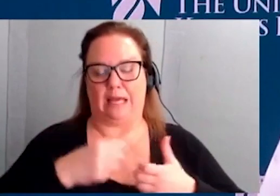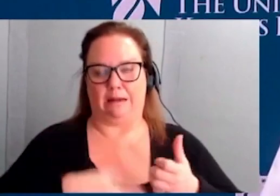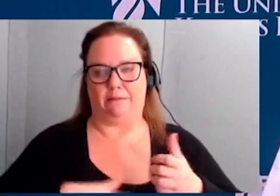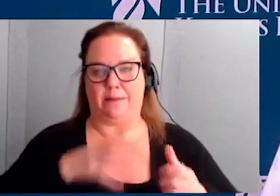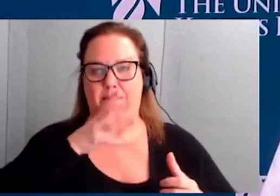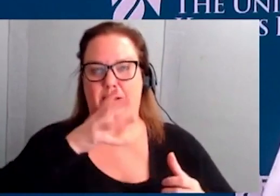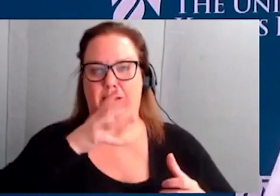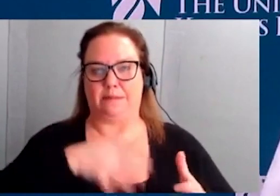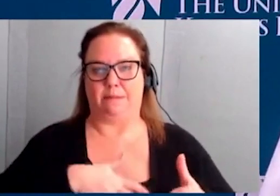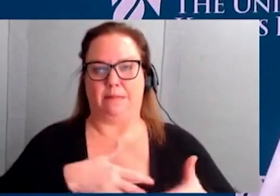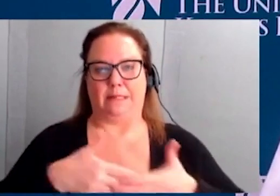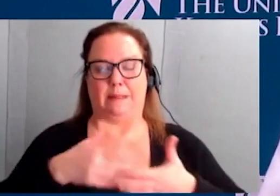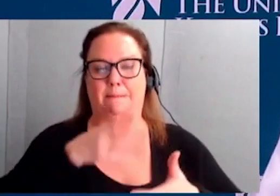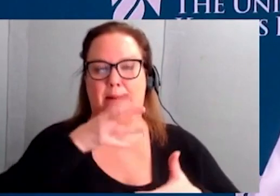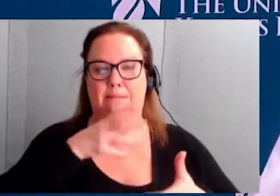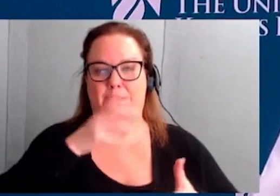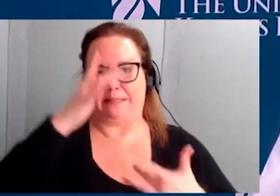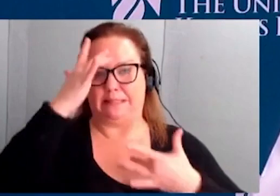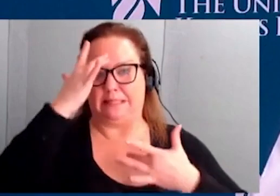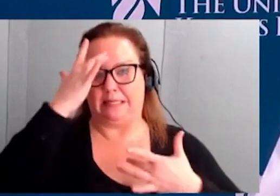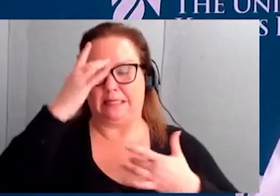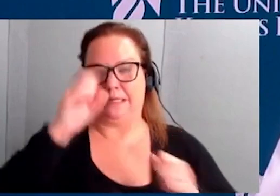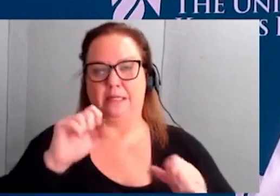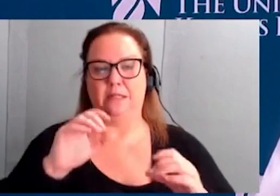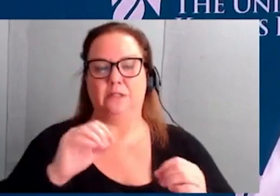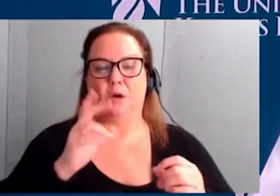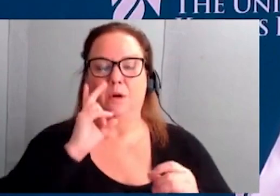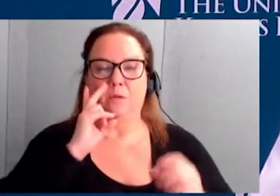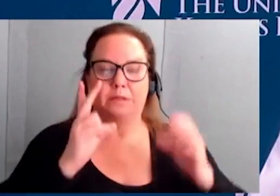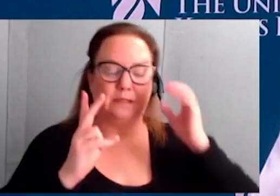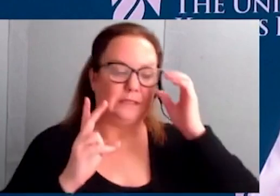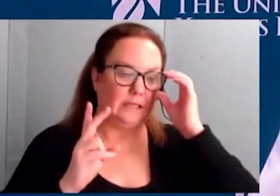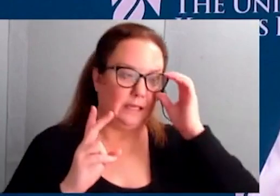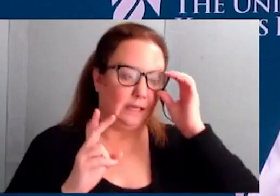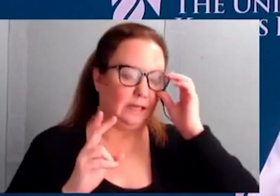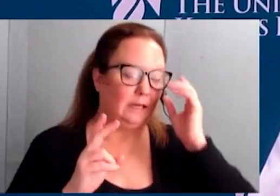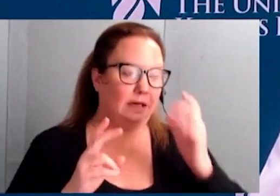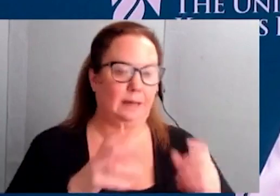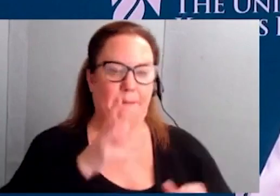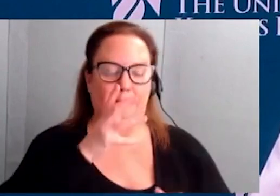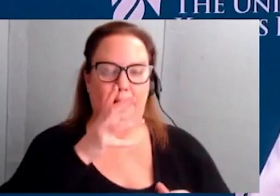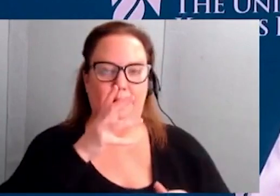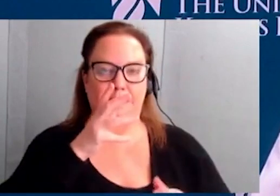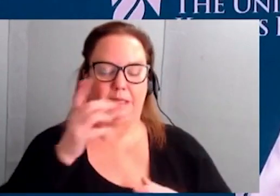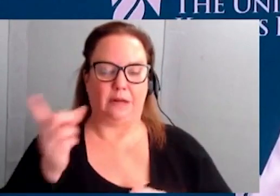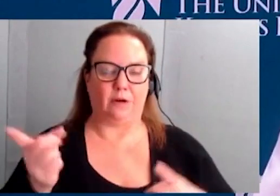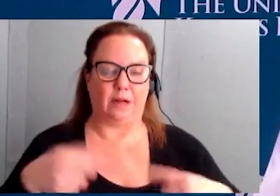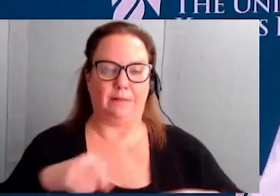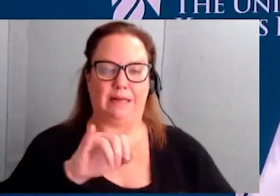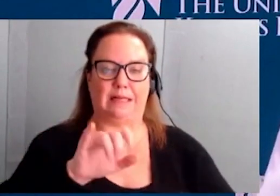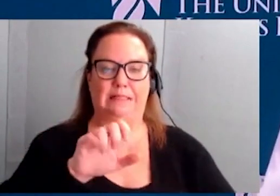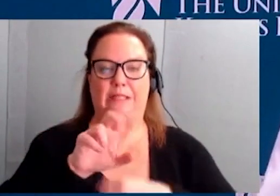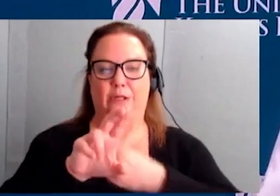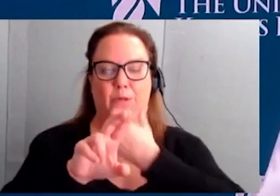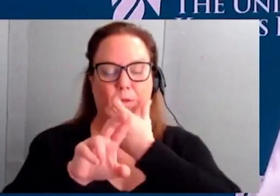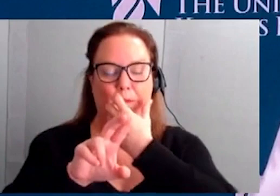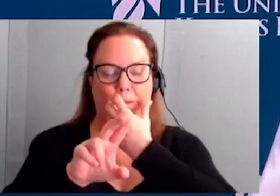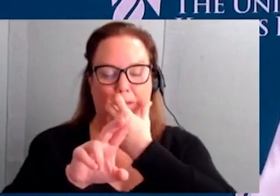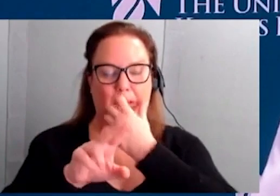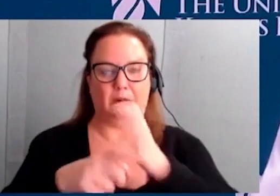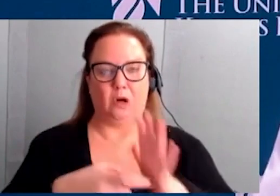become so ill. So what we'll see is moms that are being admitted to the ICU,